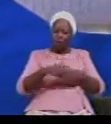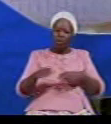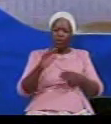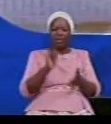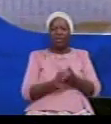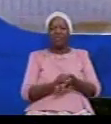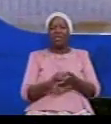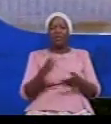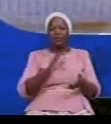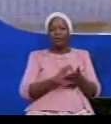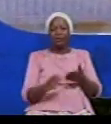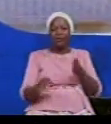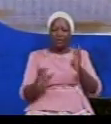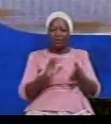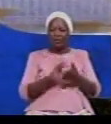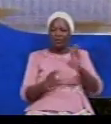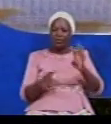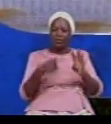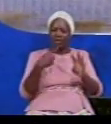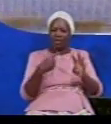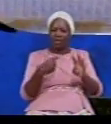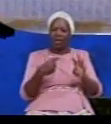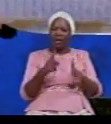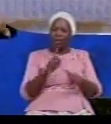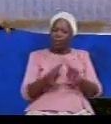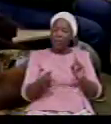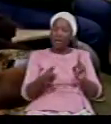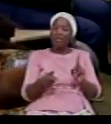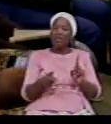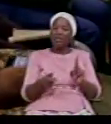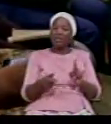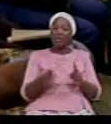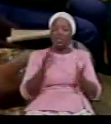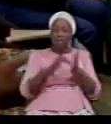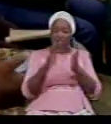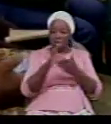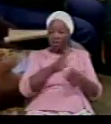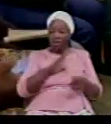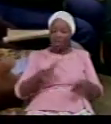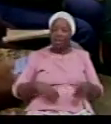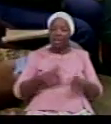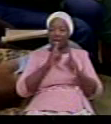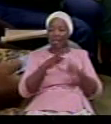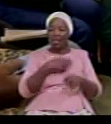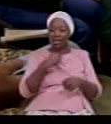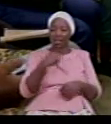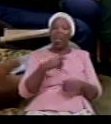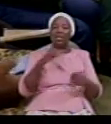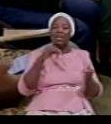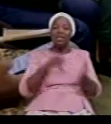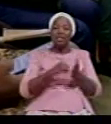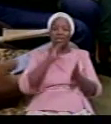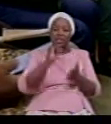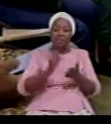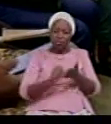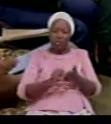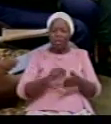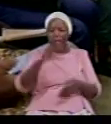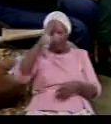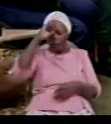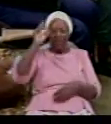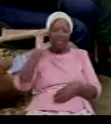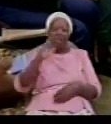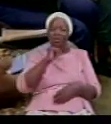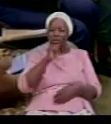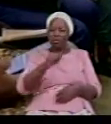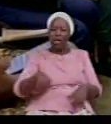4. In verse 4 it says, but he answered and said, it is written, man shall